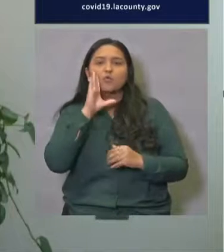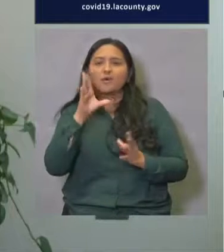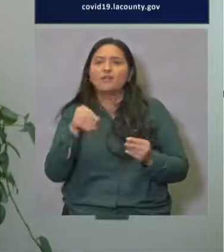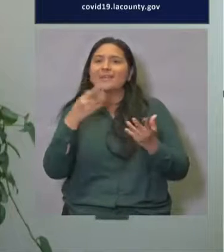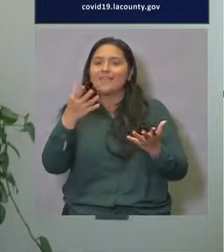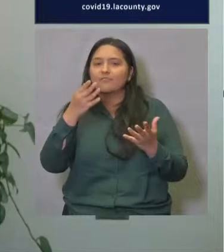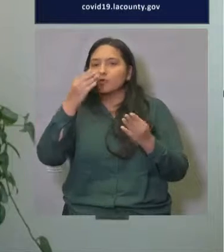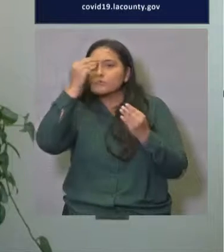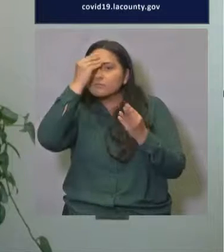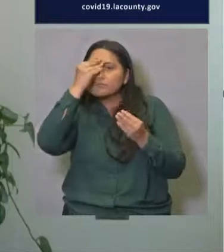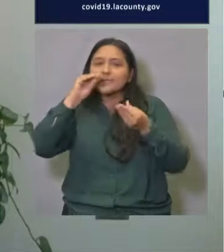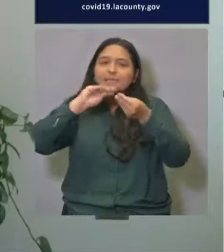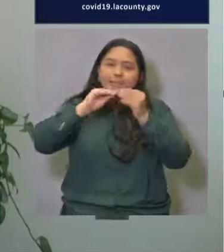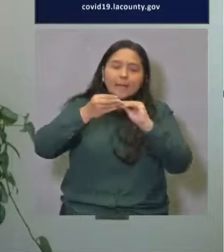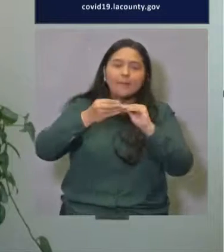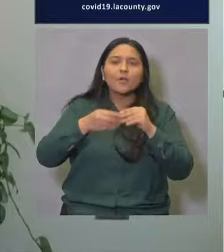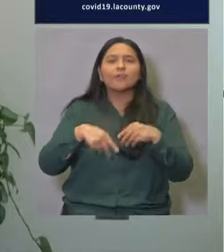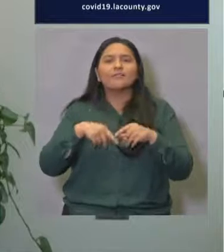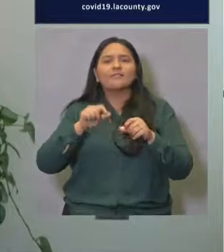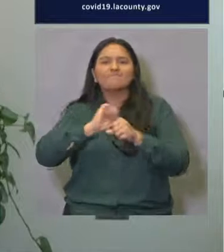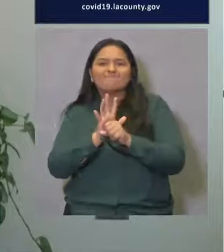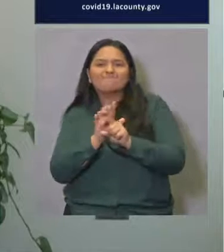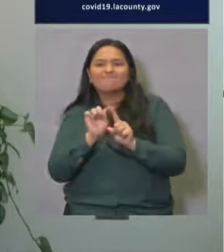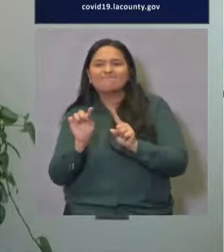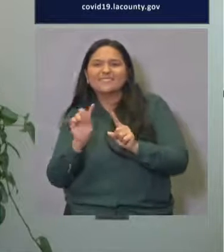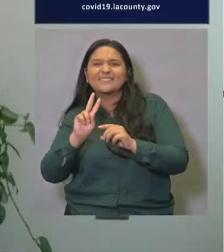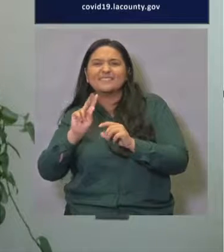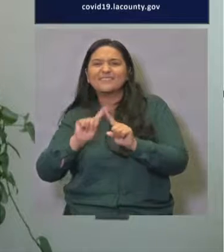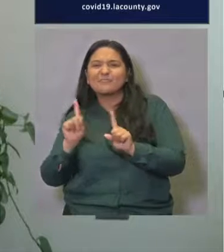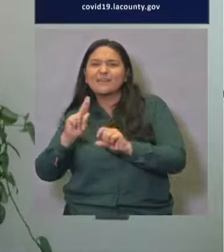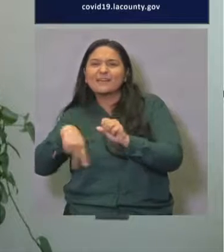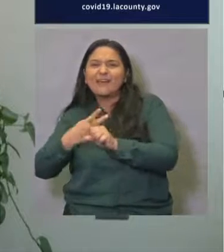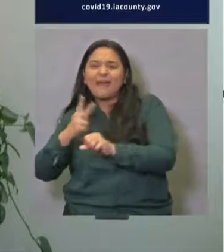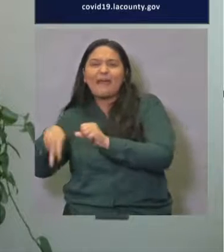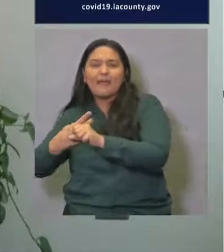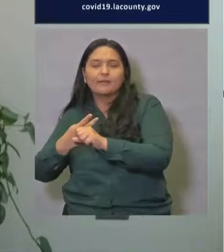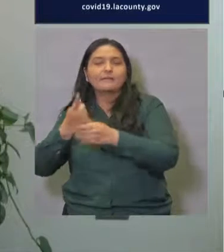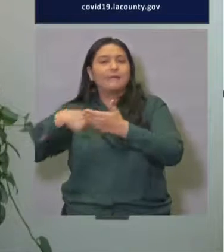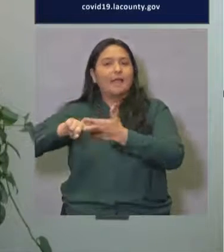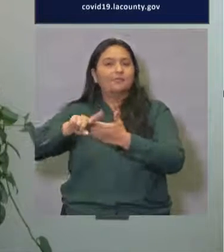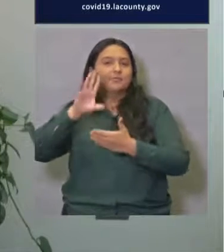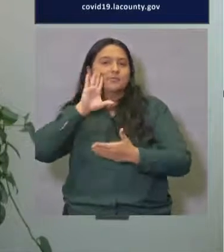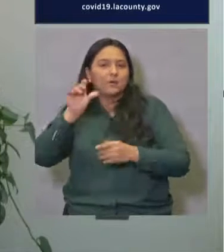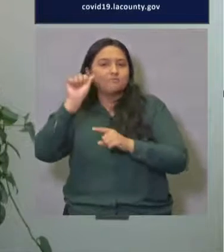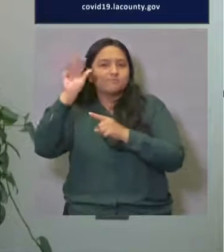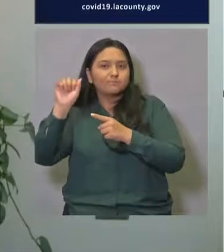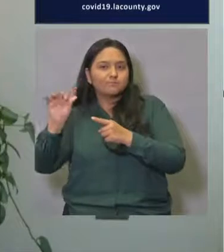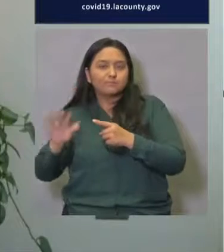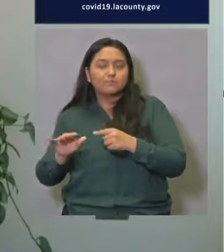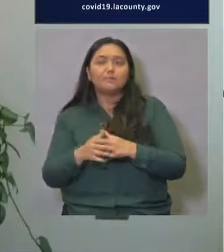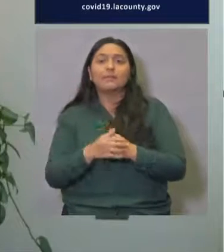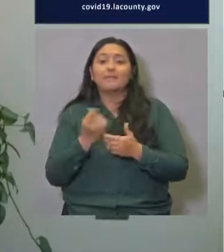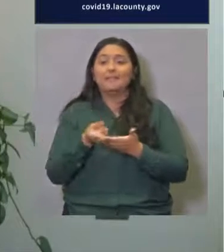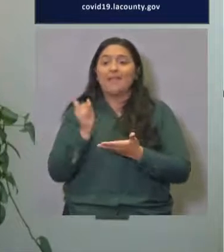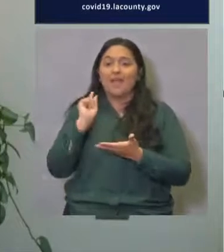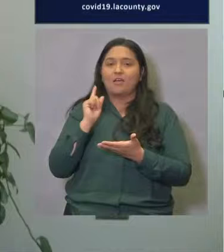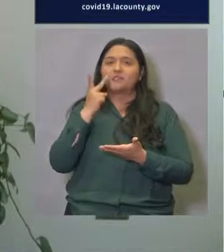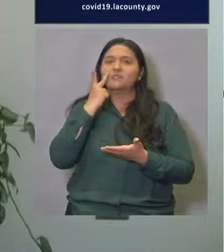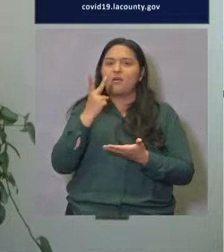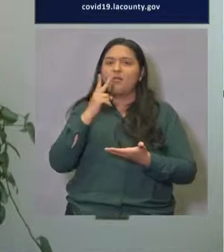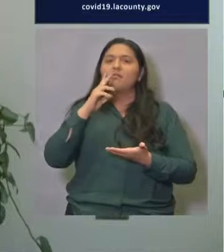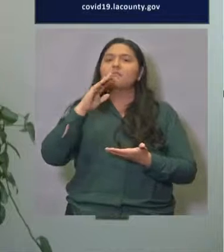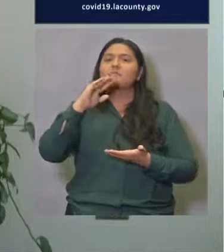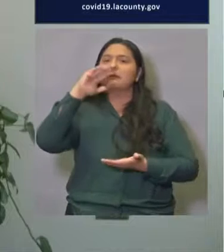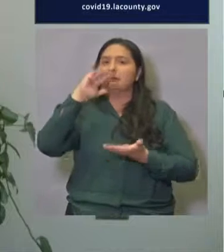on variants next week. Last week, we saw slightly less circulation of what's called the